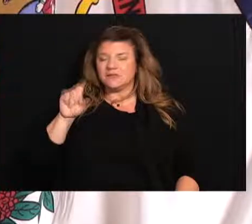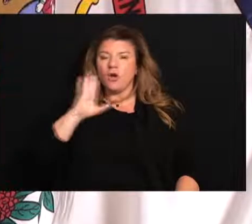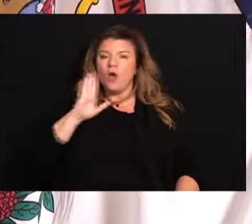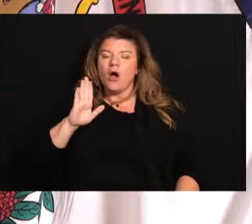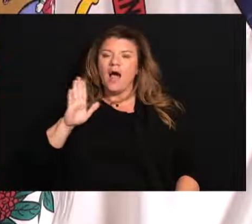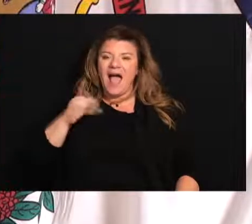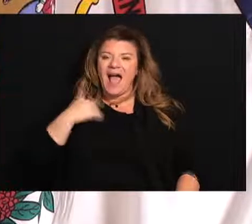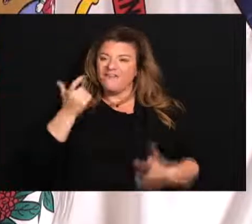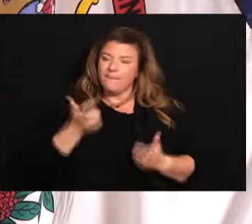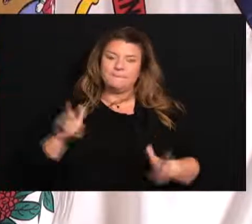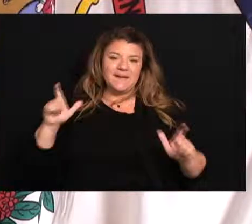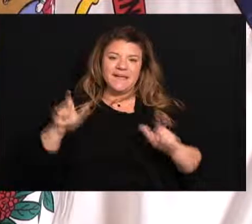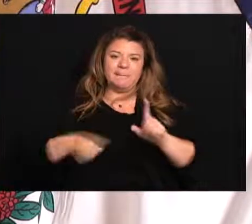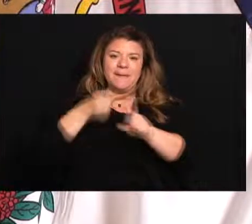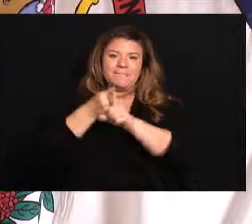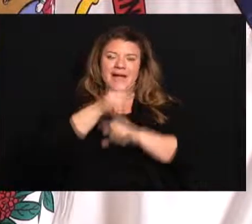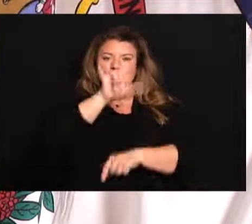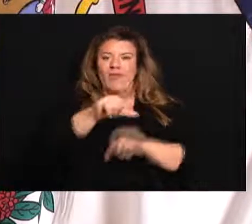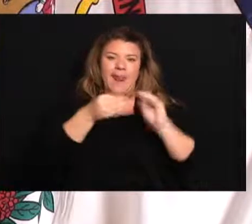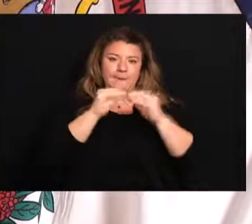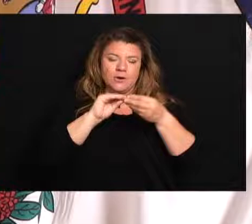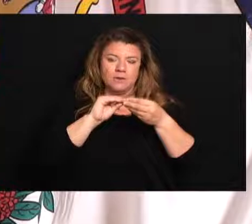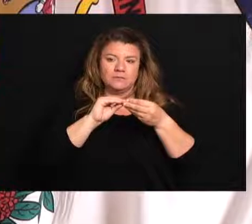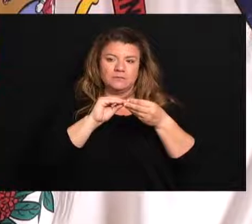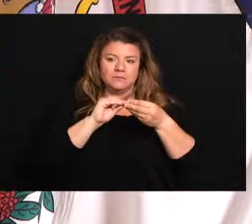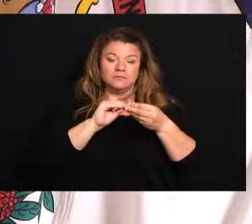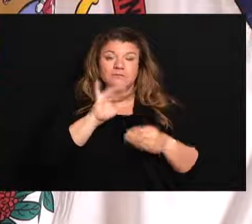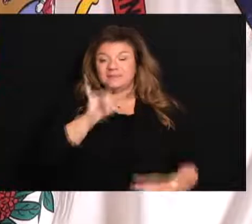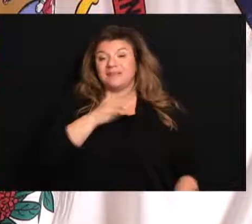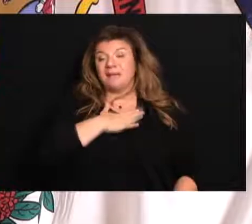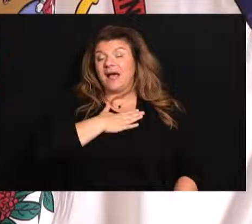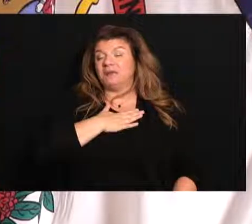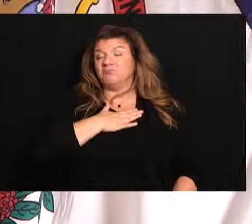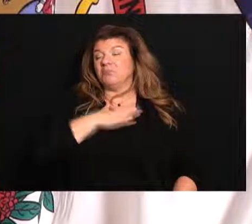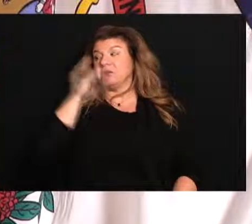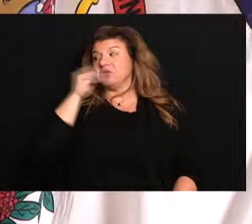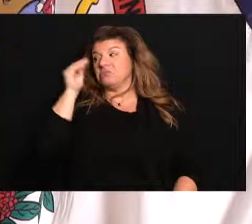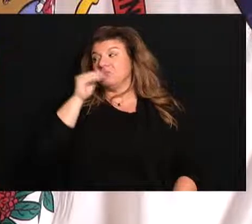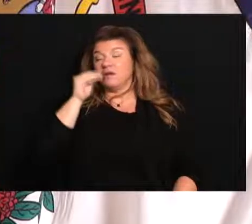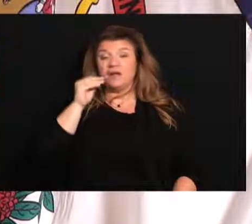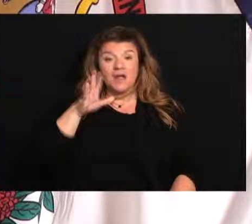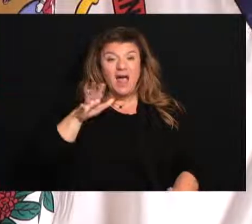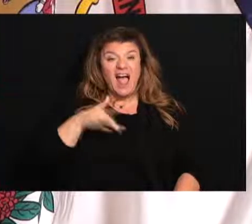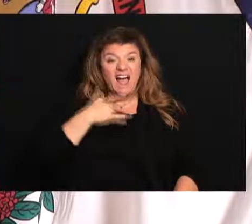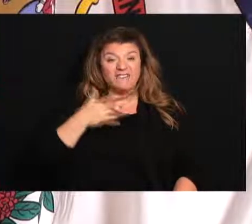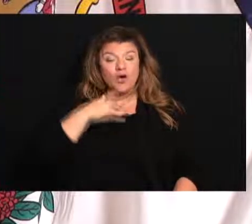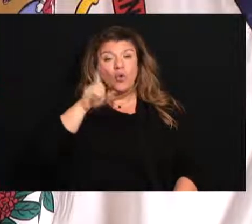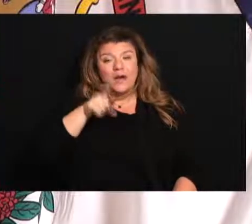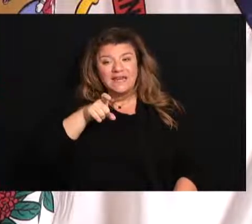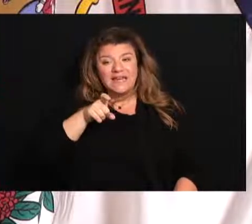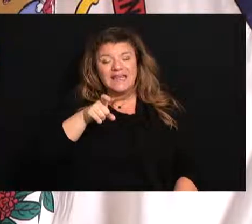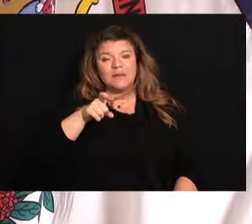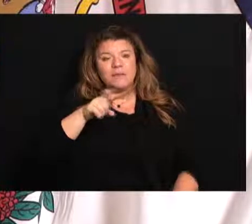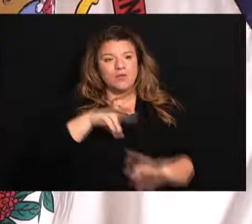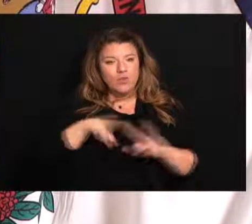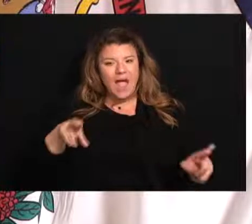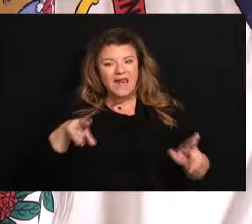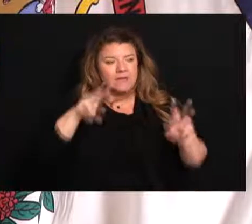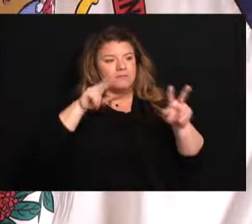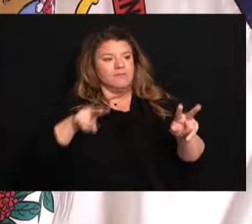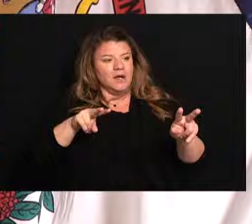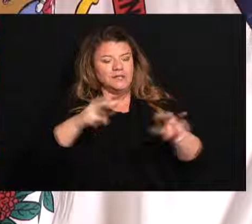gigantic bearing on that number. So that's my 2 cents. I think we absolutely need to be on guard all the